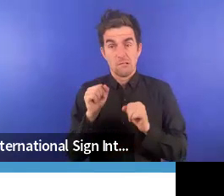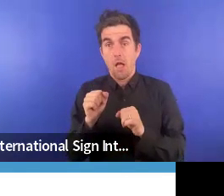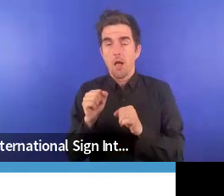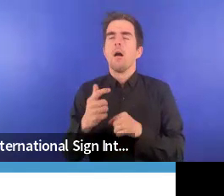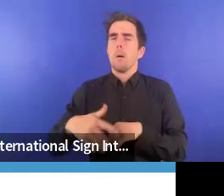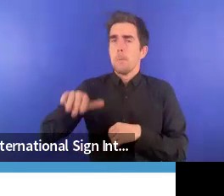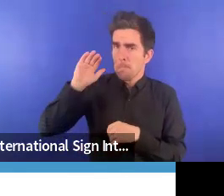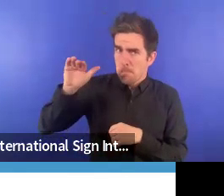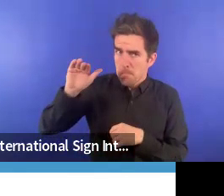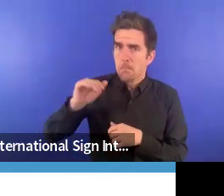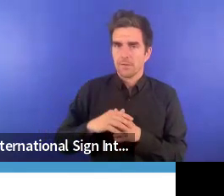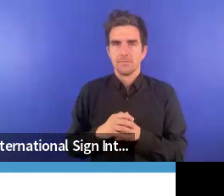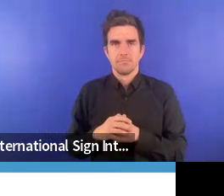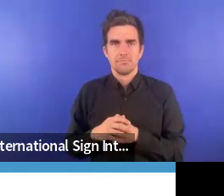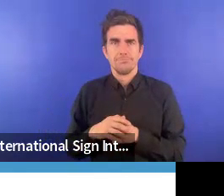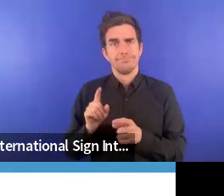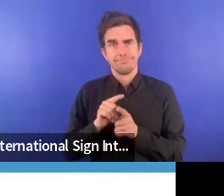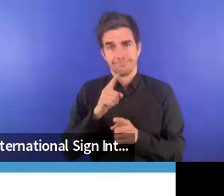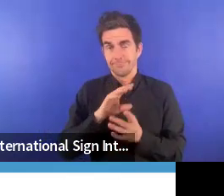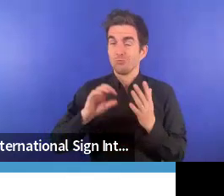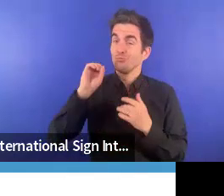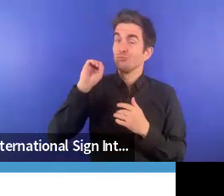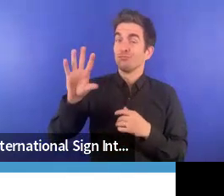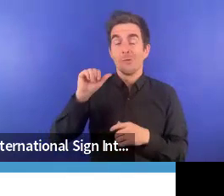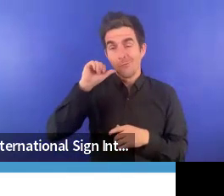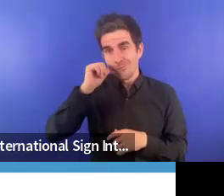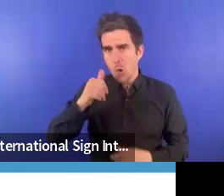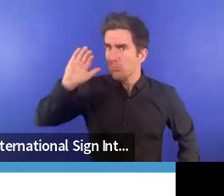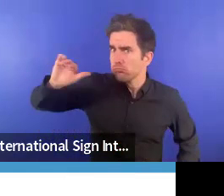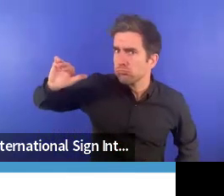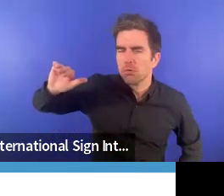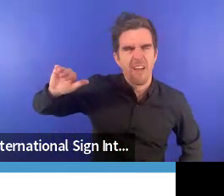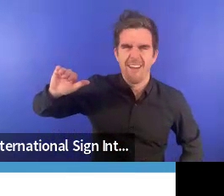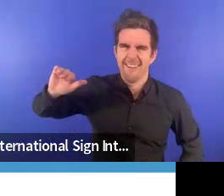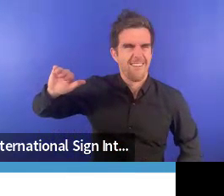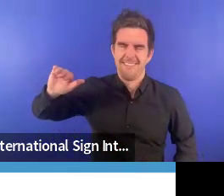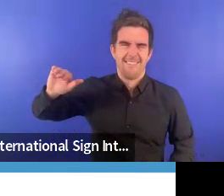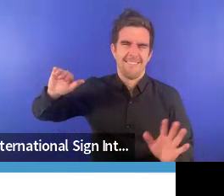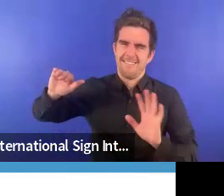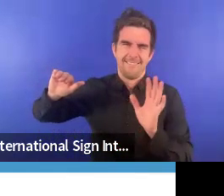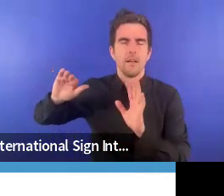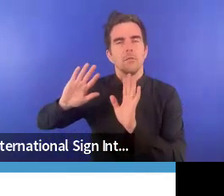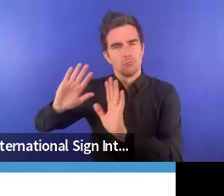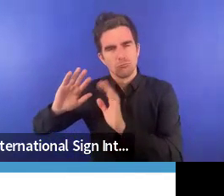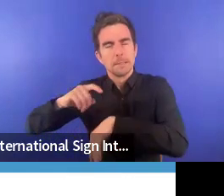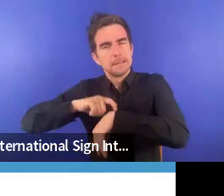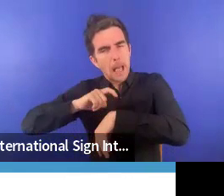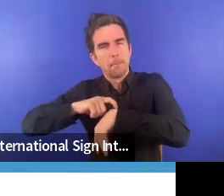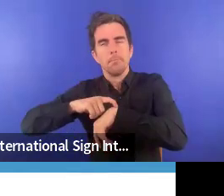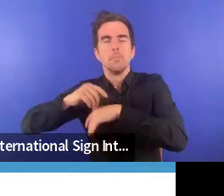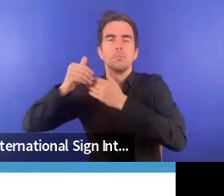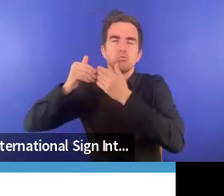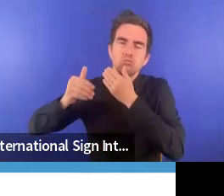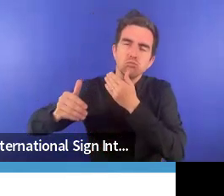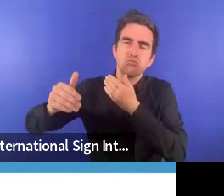up. You want to try to use different channels to communicate. So email, you can do a